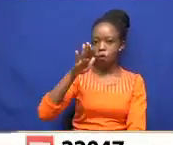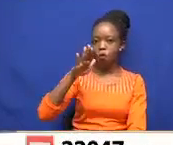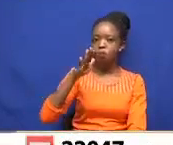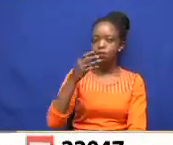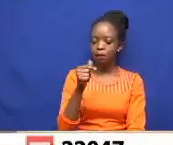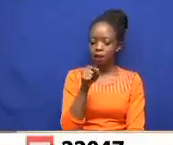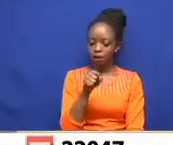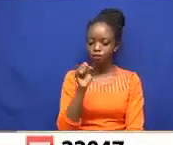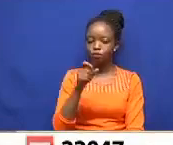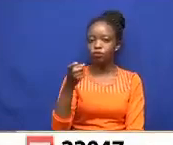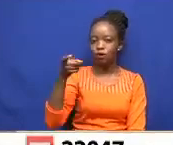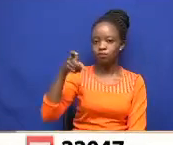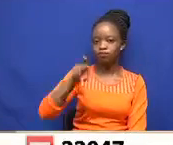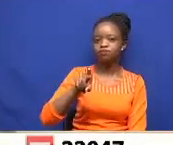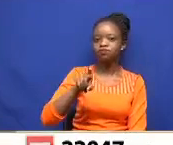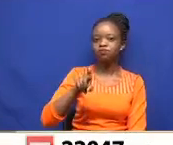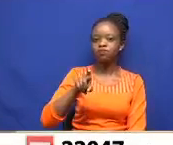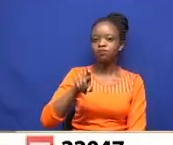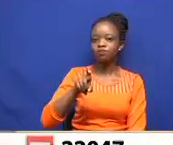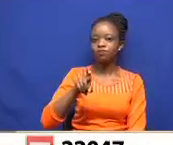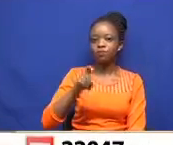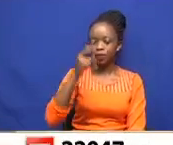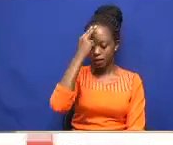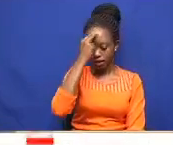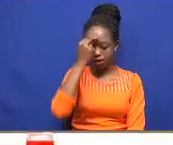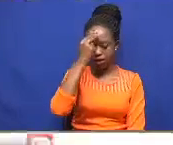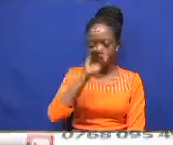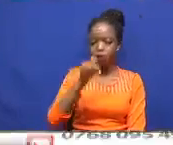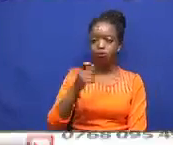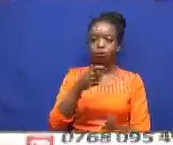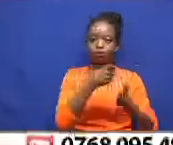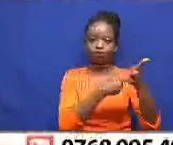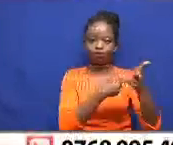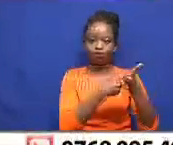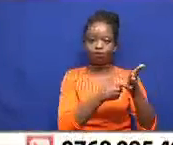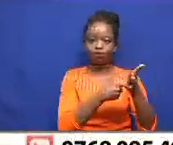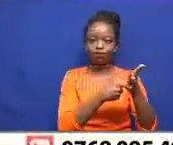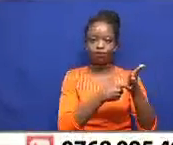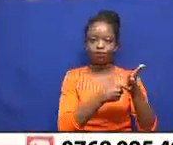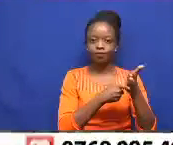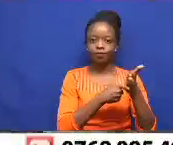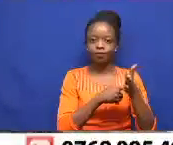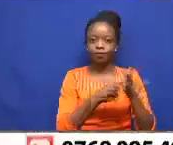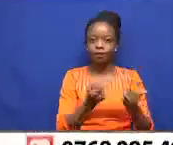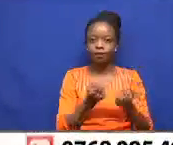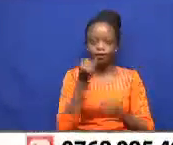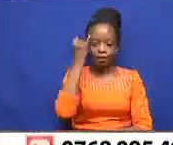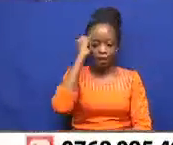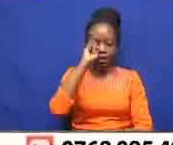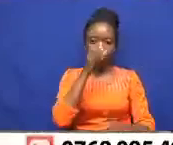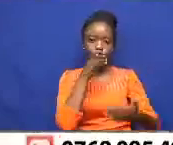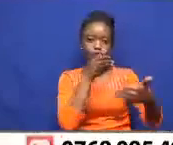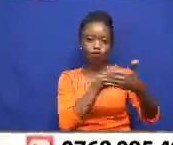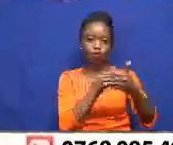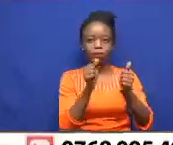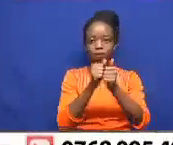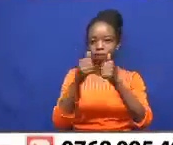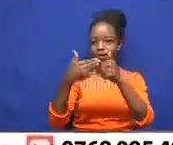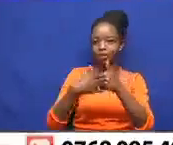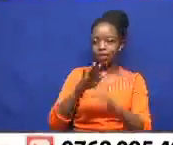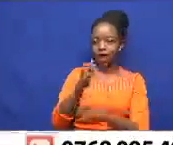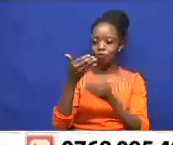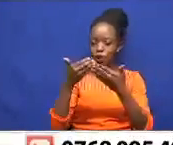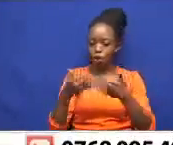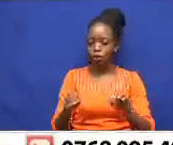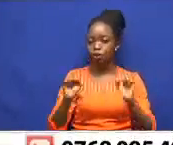can also be added into the Narok County revenue. The disputed third generation formula will see 19 counties lose close